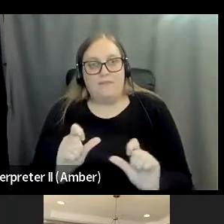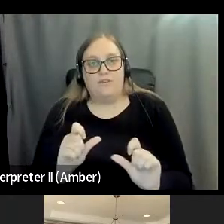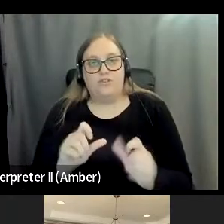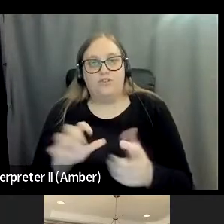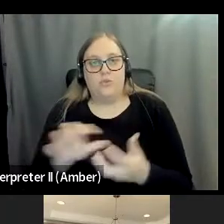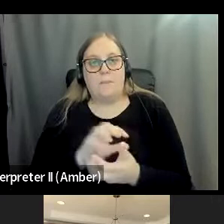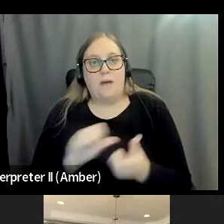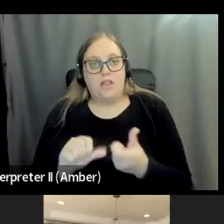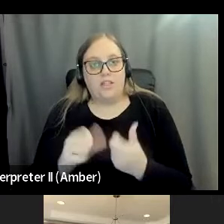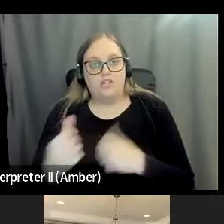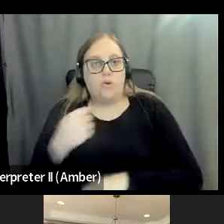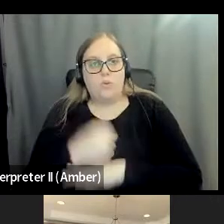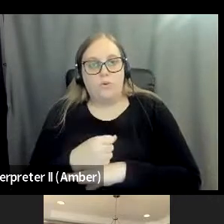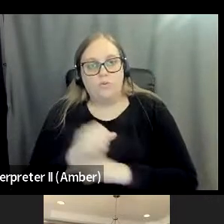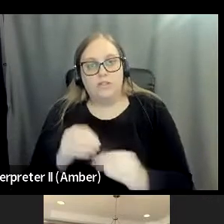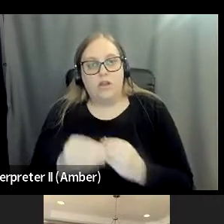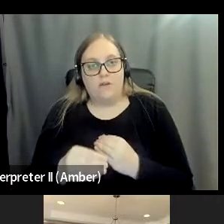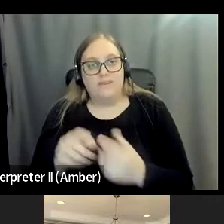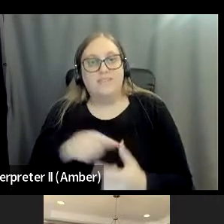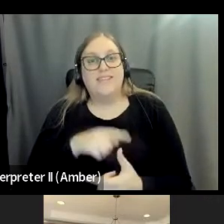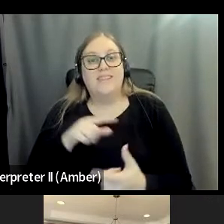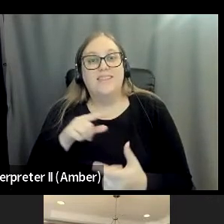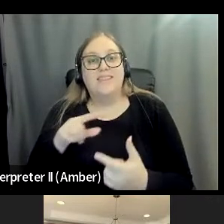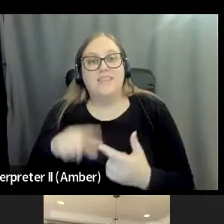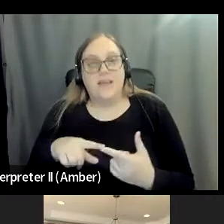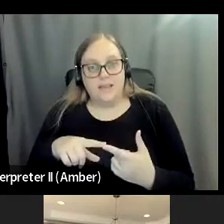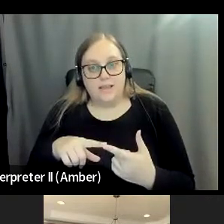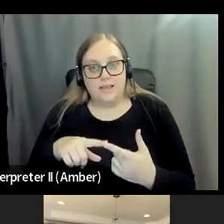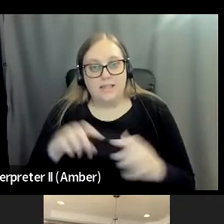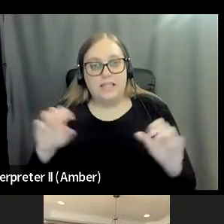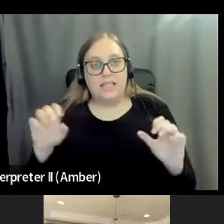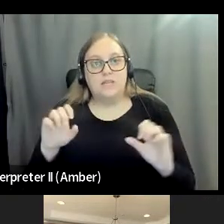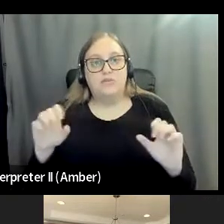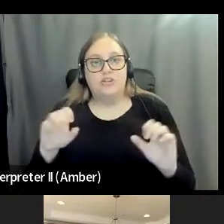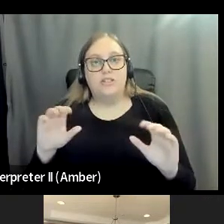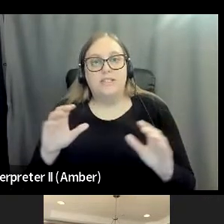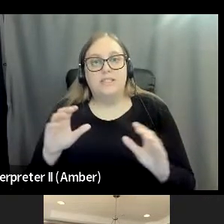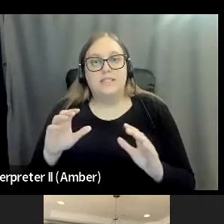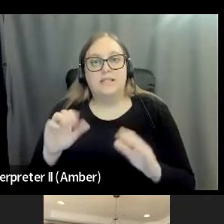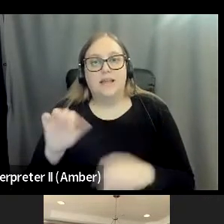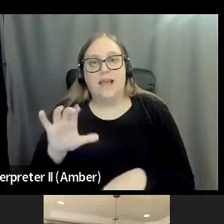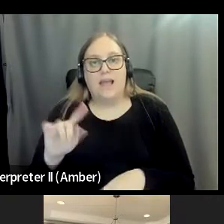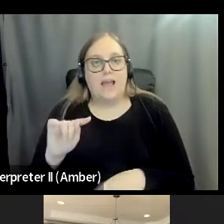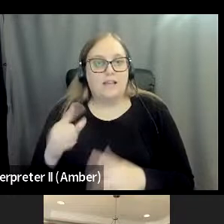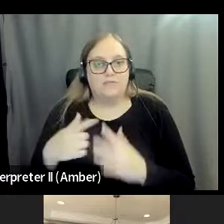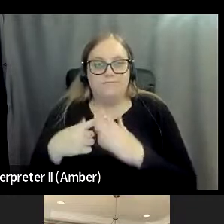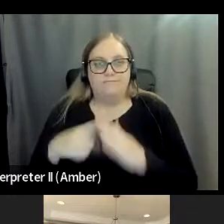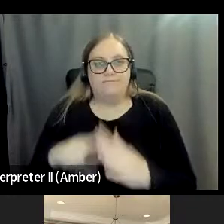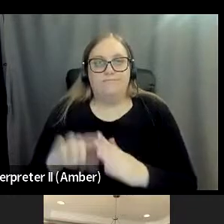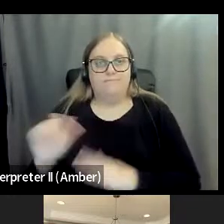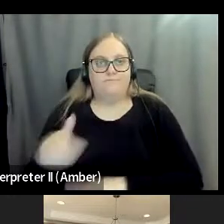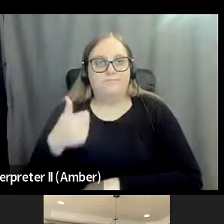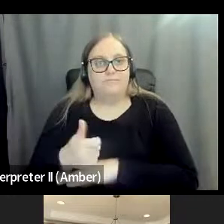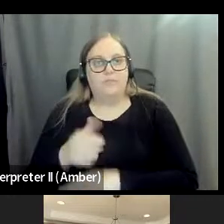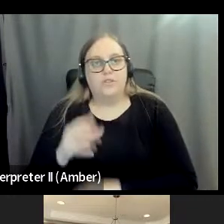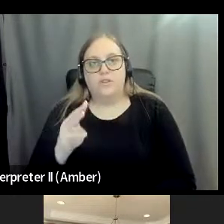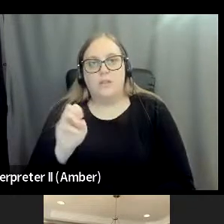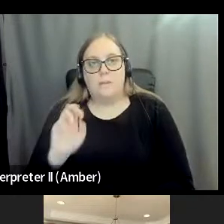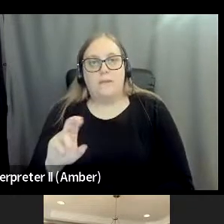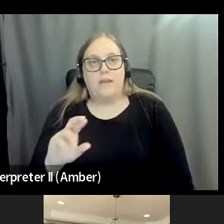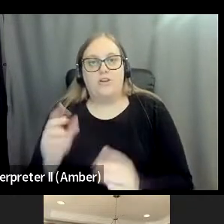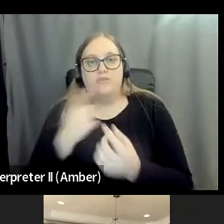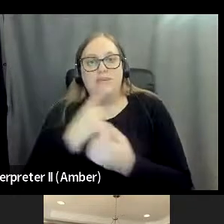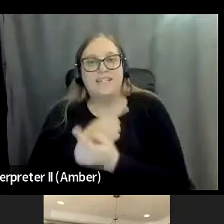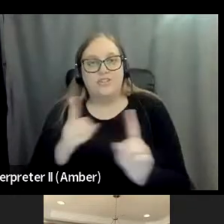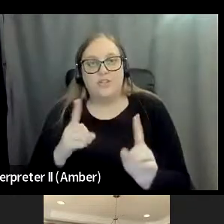office or close the office, then the Emergency Act takes effect. The mayor issued a mayor's